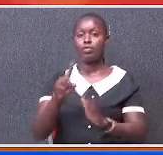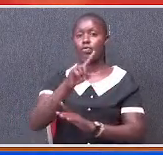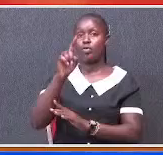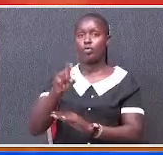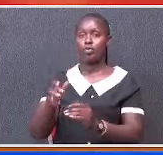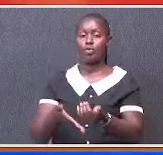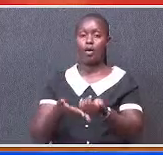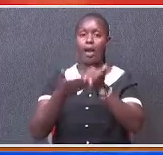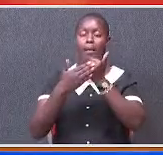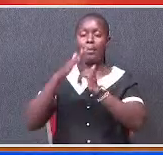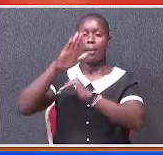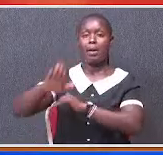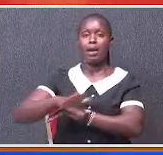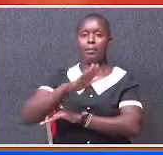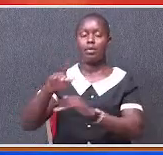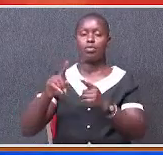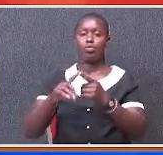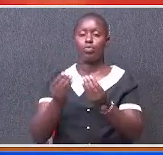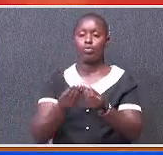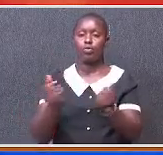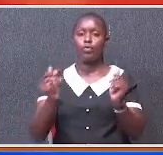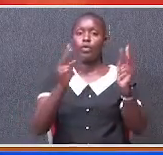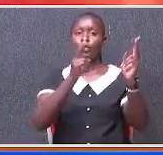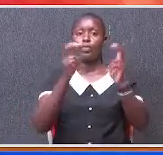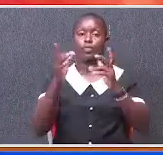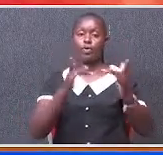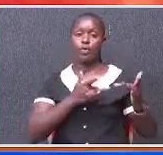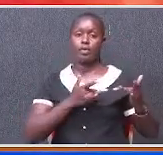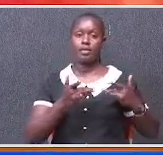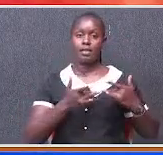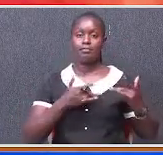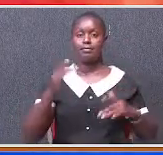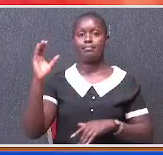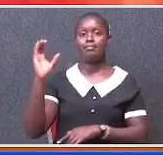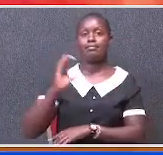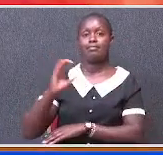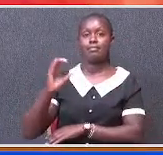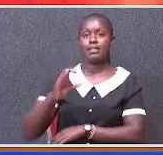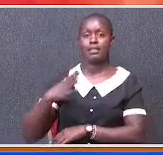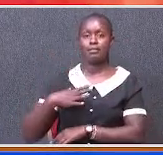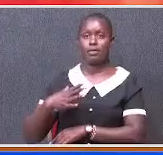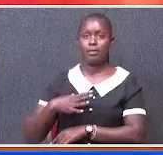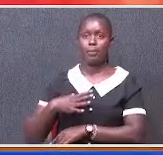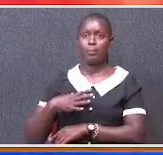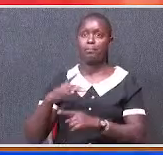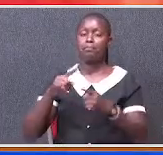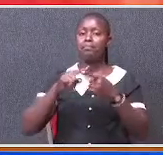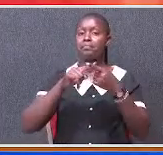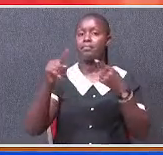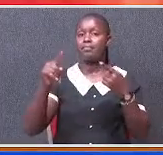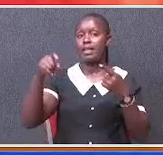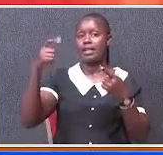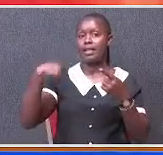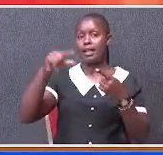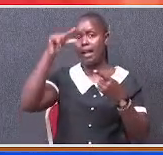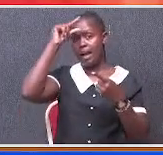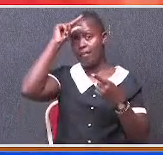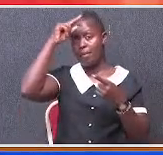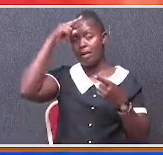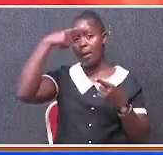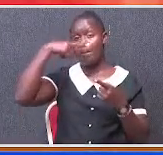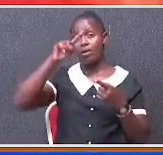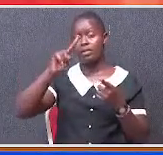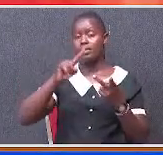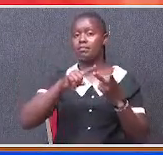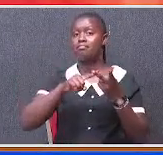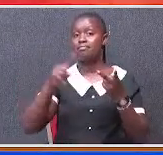assist the House to resolve issues that are of concern to the people. One, it has to be a matter of government policy. Two, a question